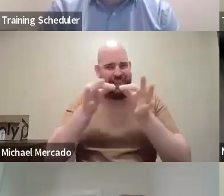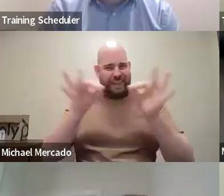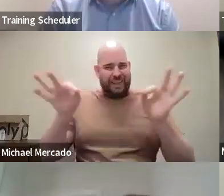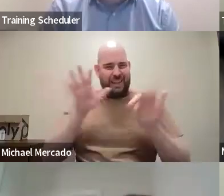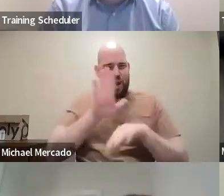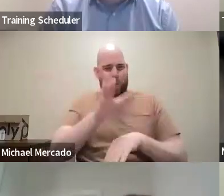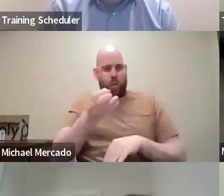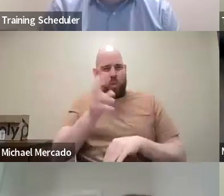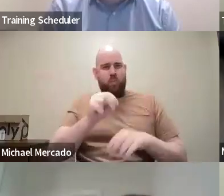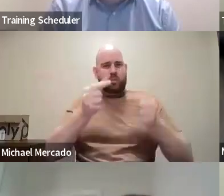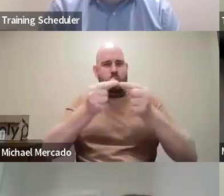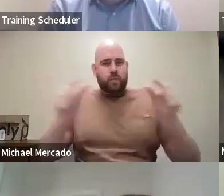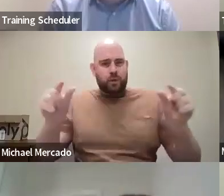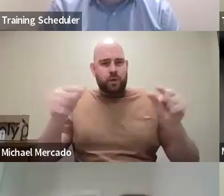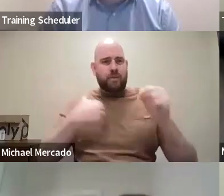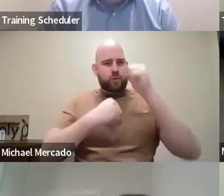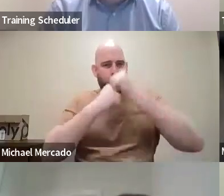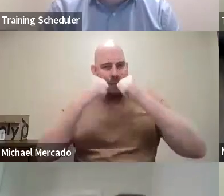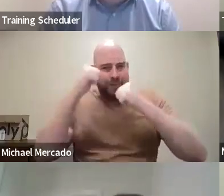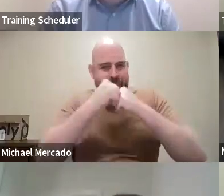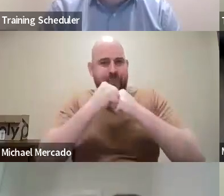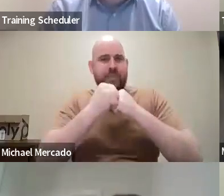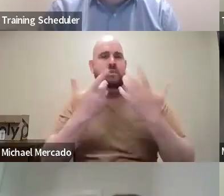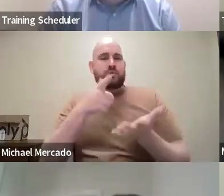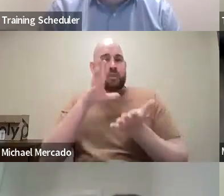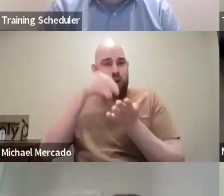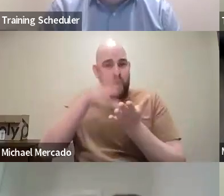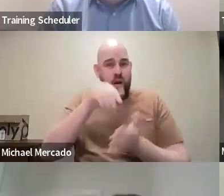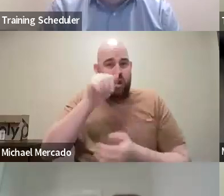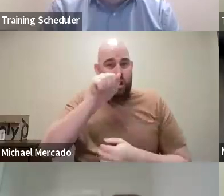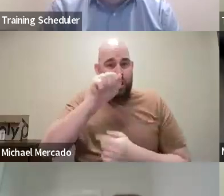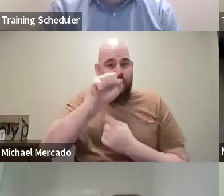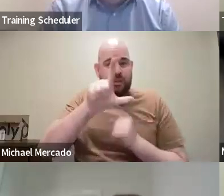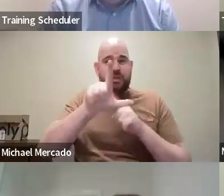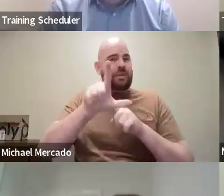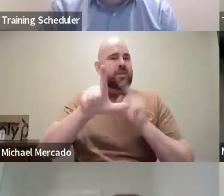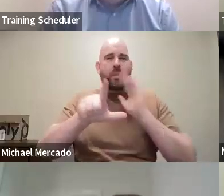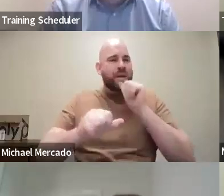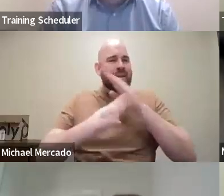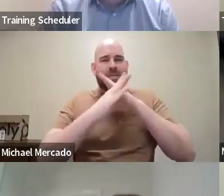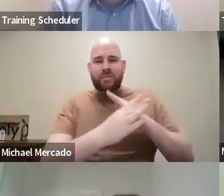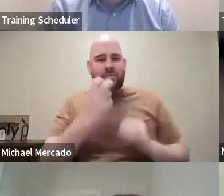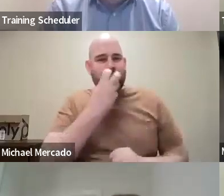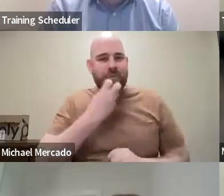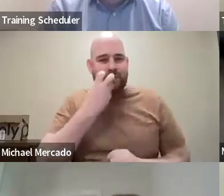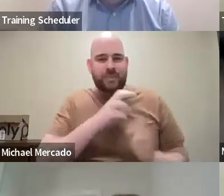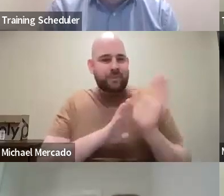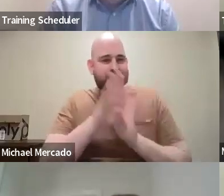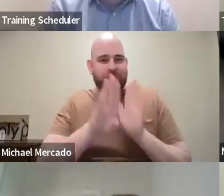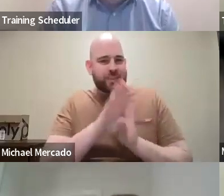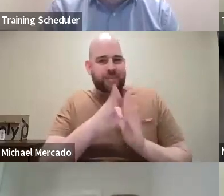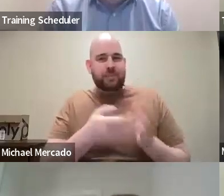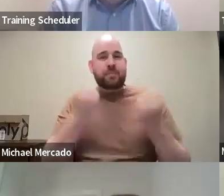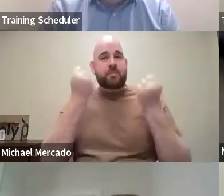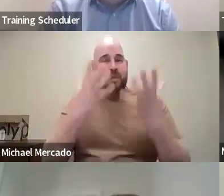ASL is a fully developed language. It has its own grammar, has its own structure. Learning sign language